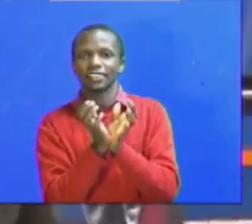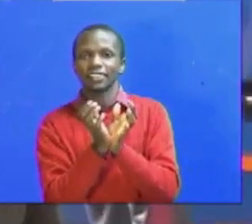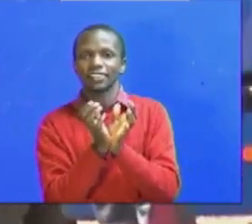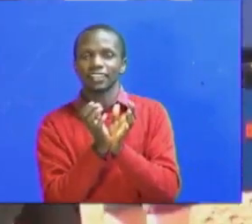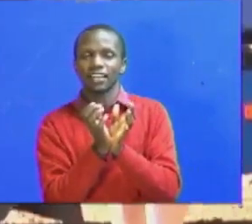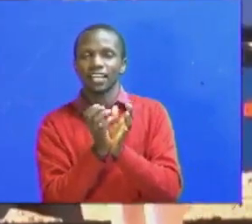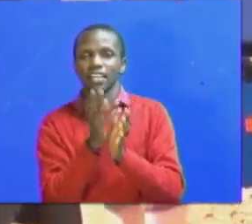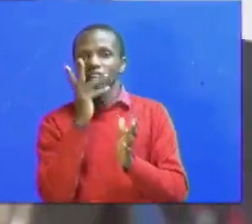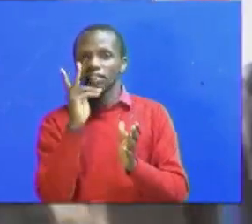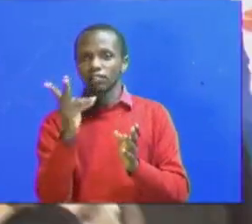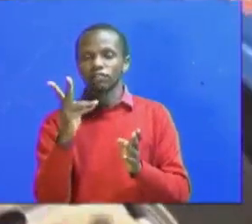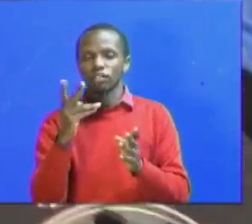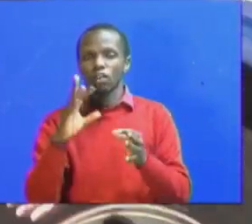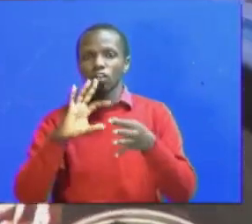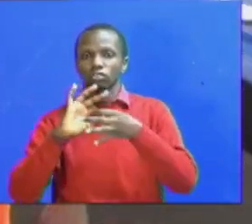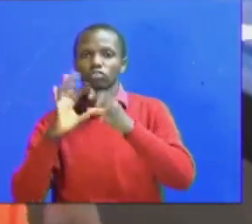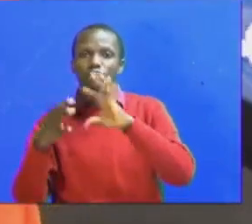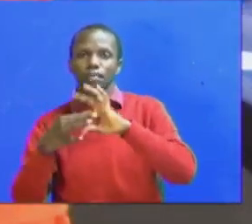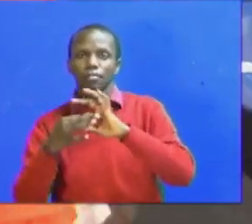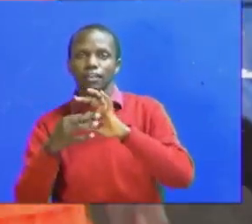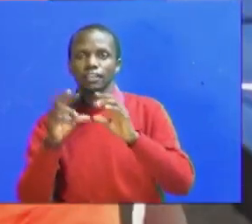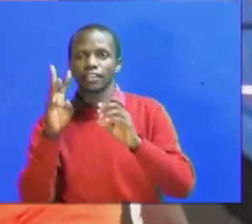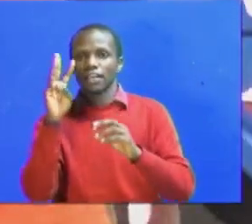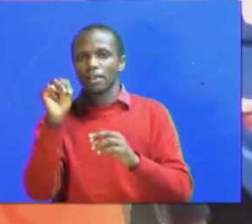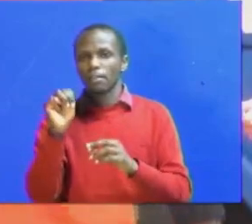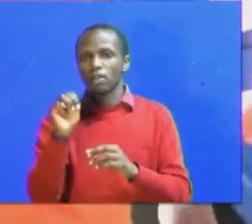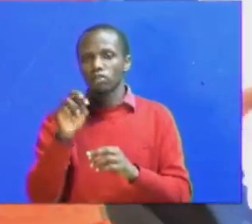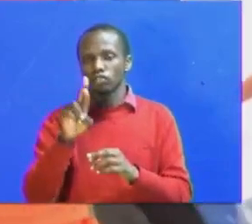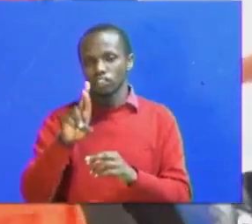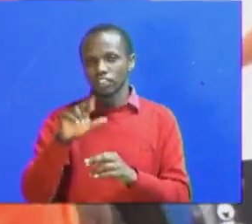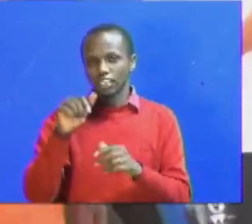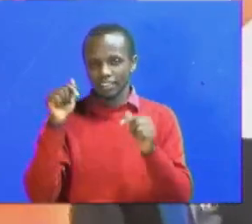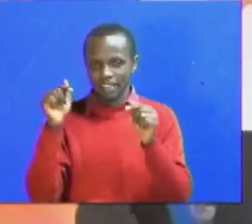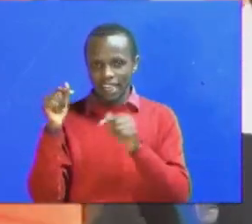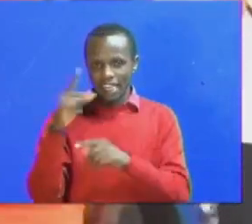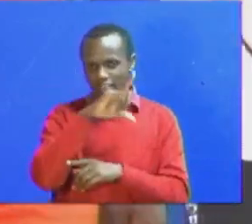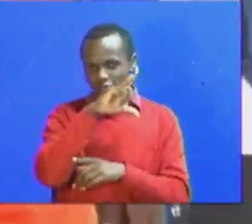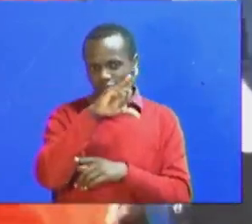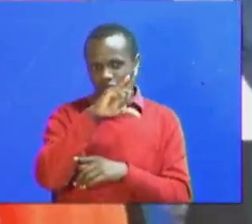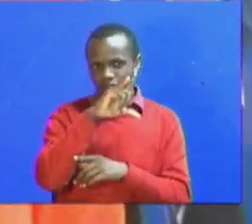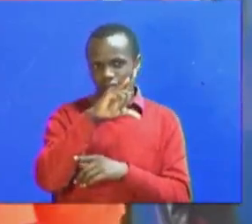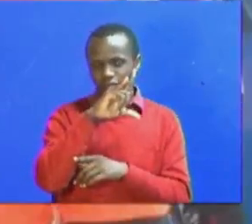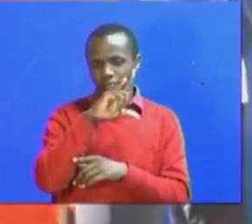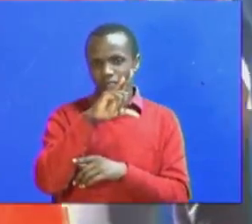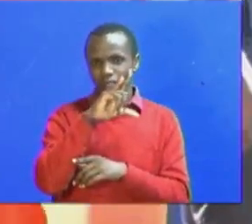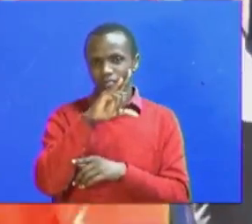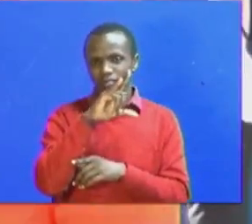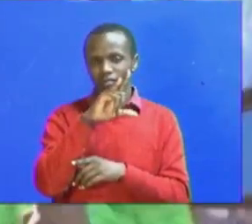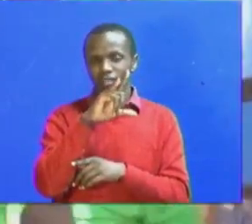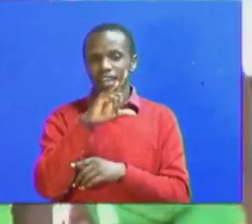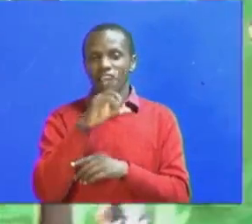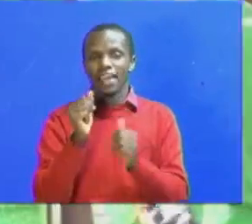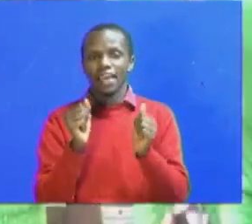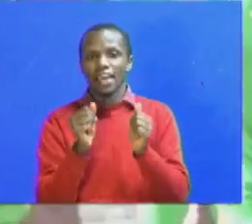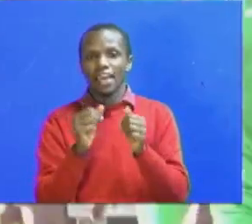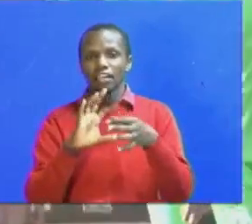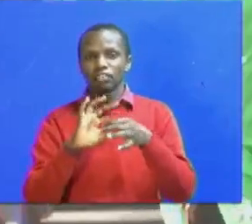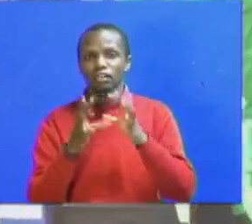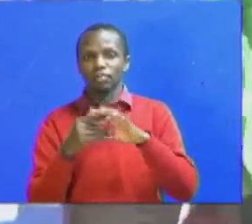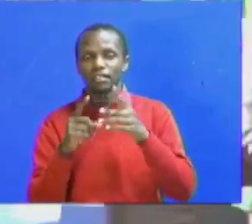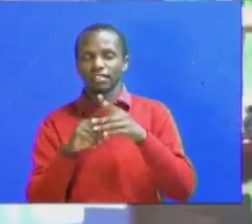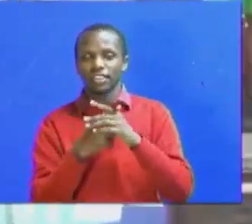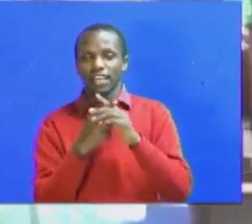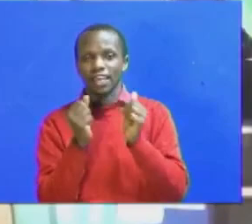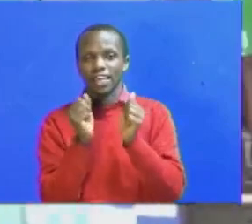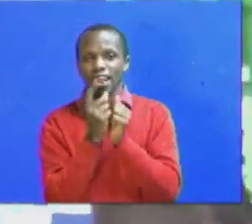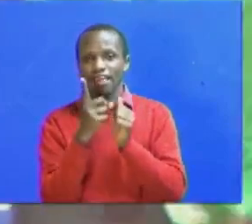Four Nations tournament in Mauritius. The tournament will run from 11th to 18th this month and will feature host